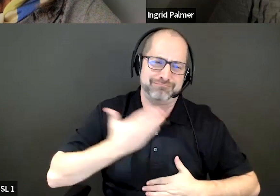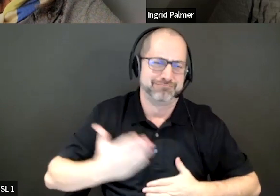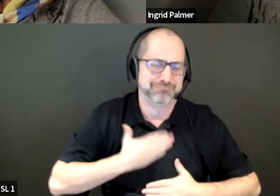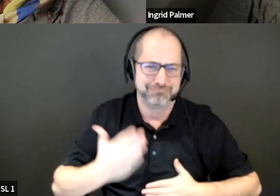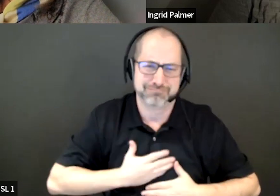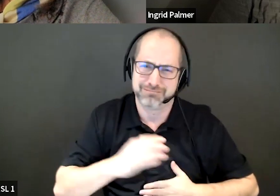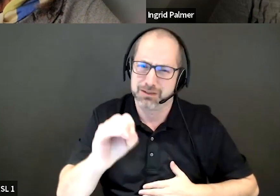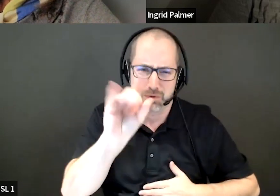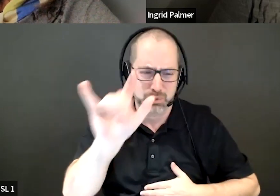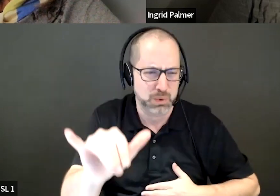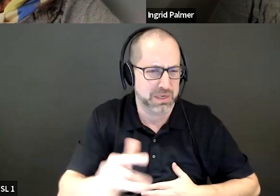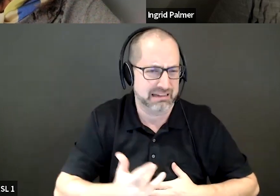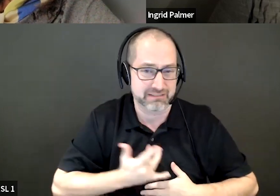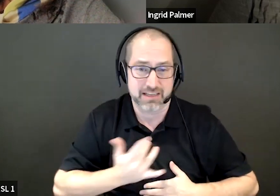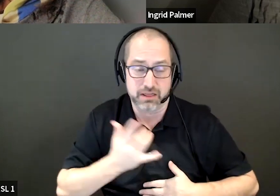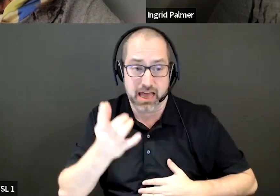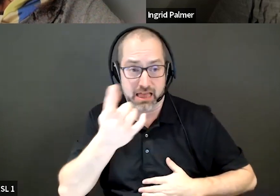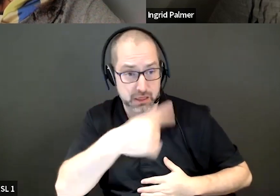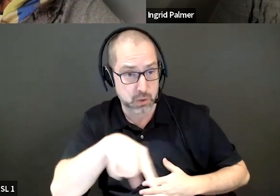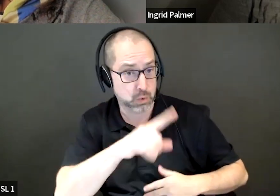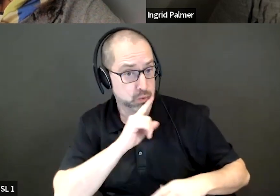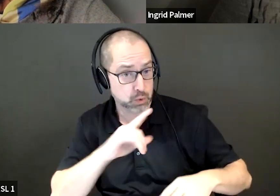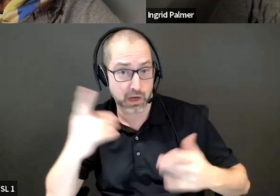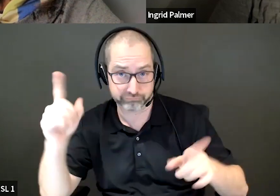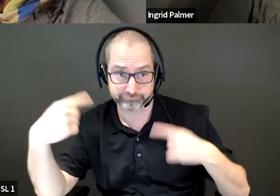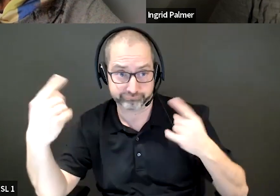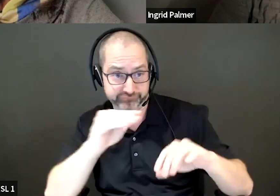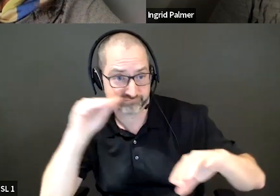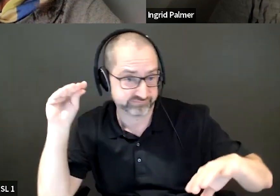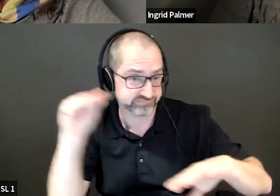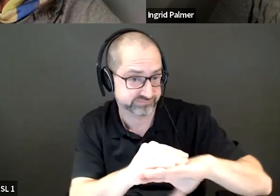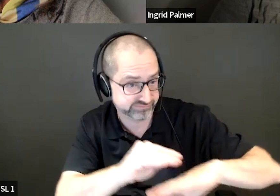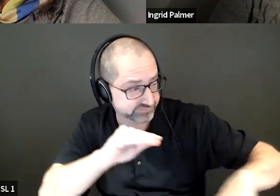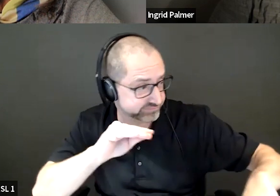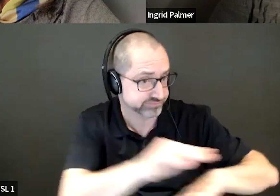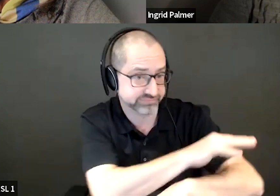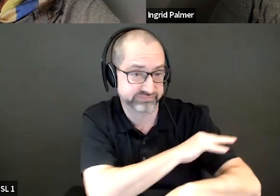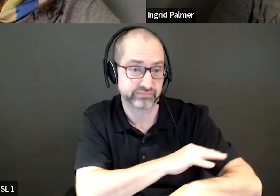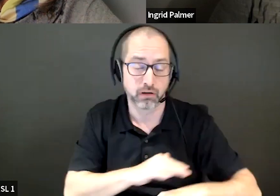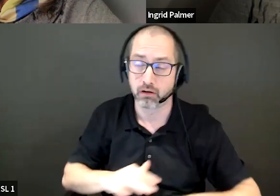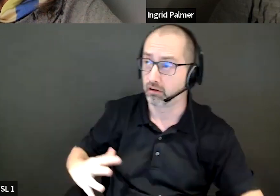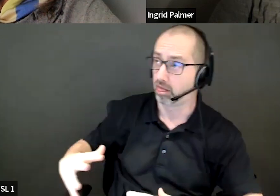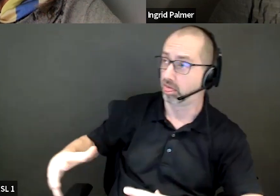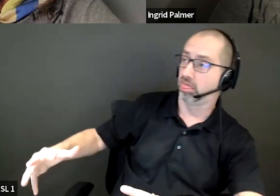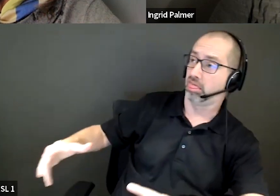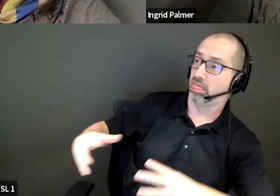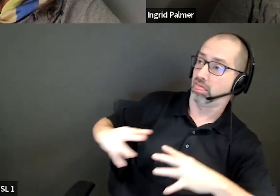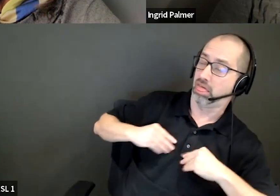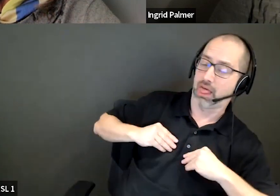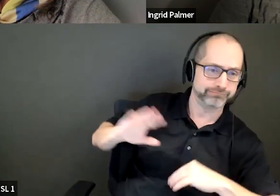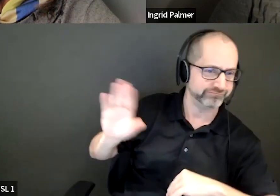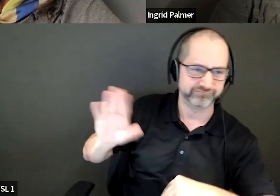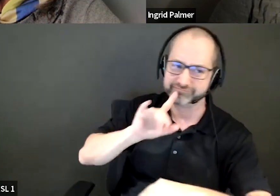affected are not just sitting back, but are actively pushing the paradigm and the